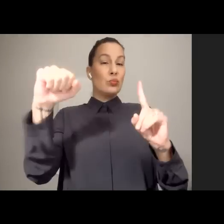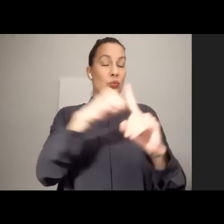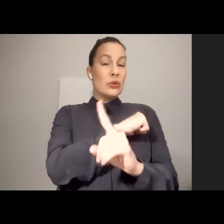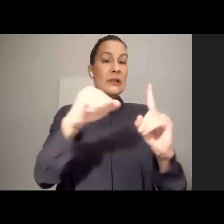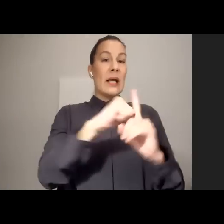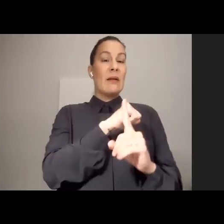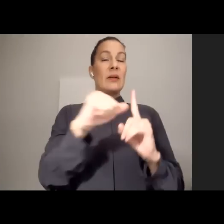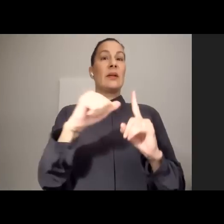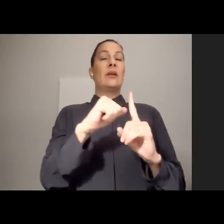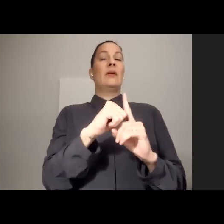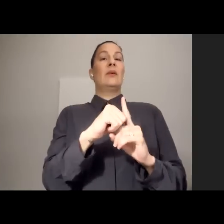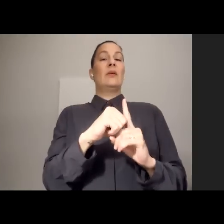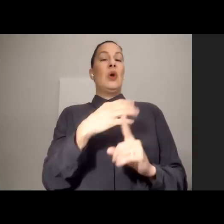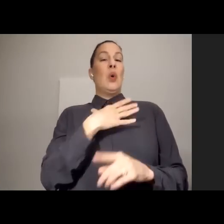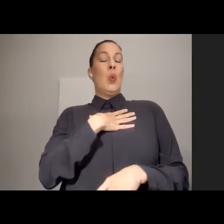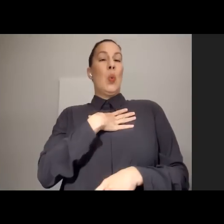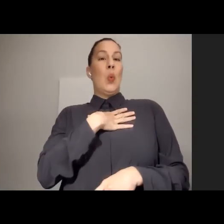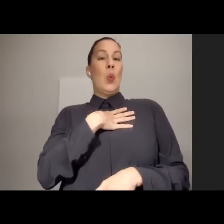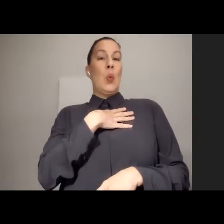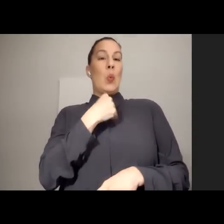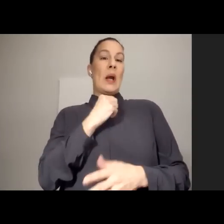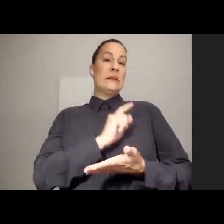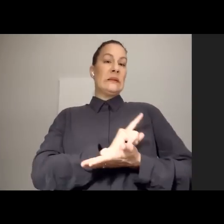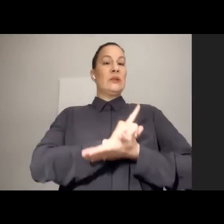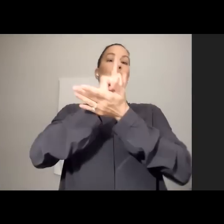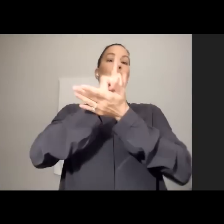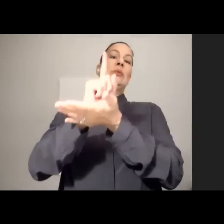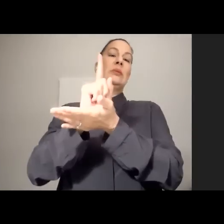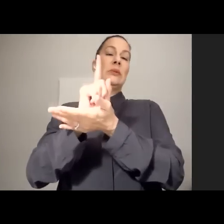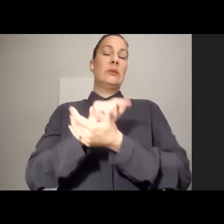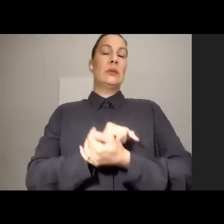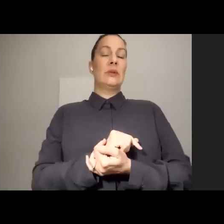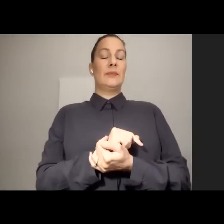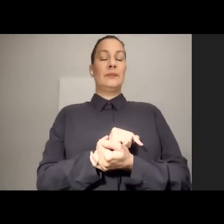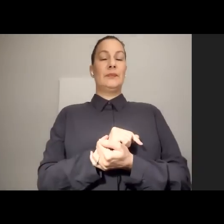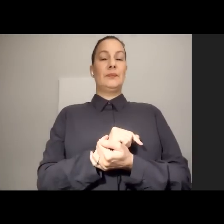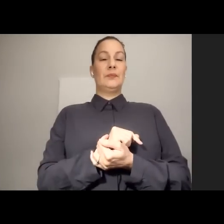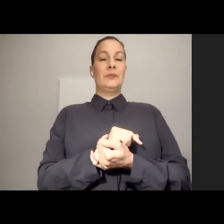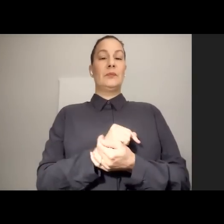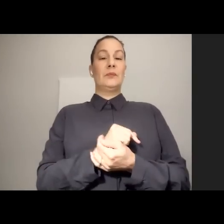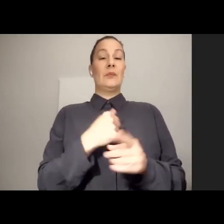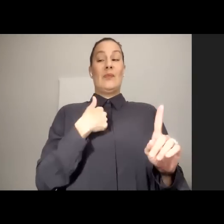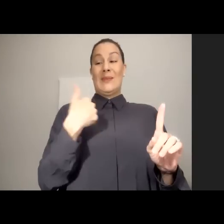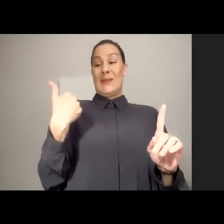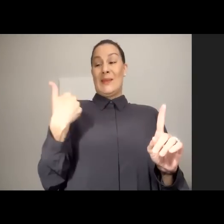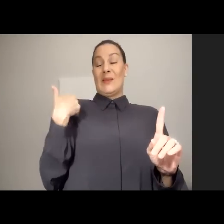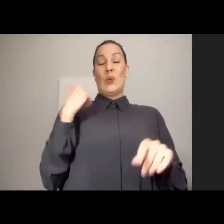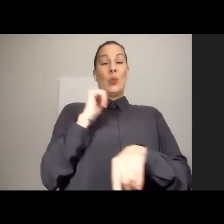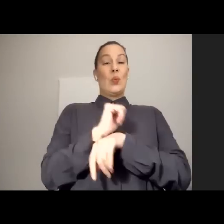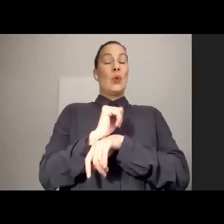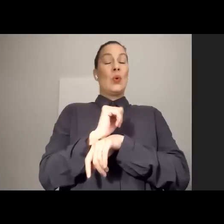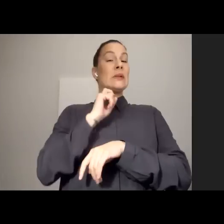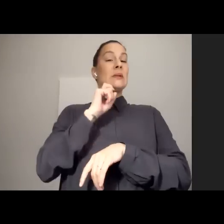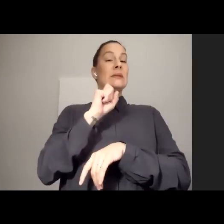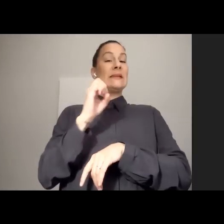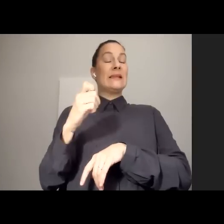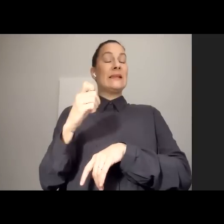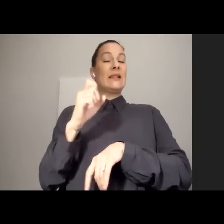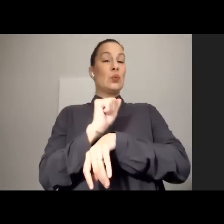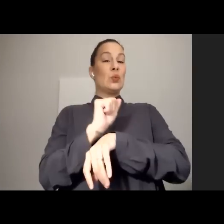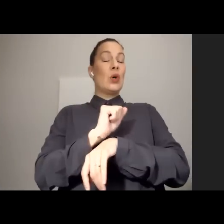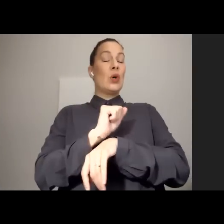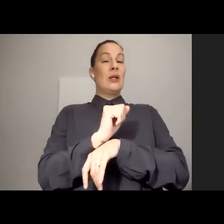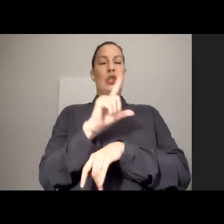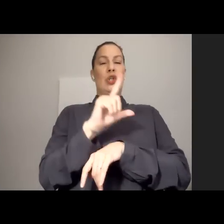system. A little bit about myself. I started doing sex work 20 years ago when I was 19.